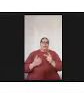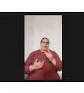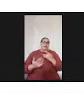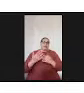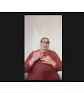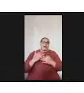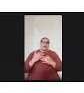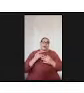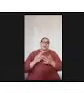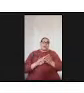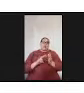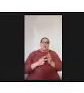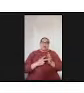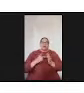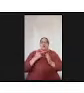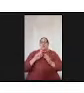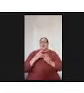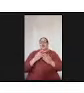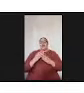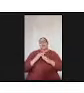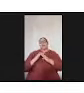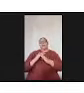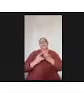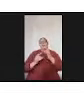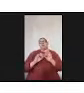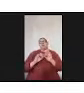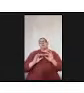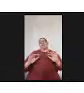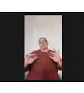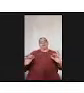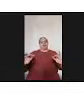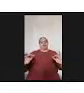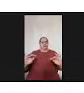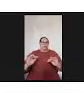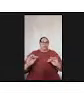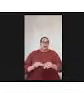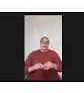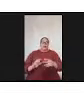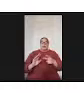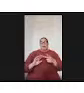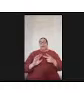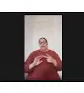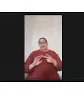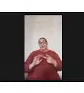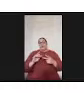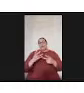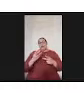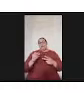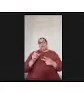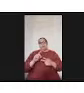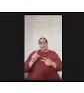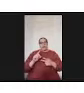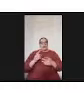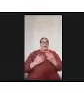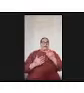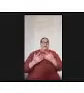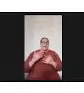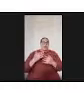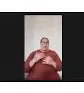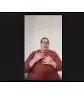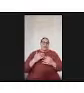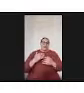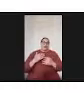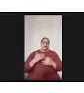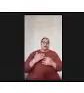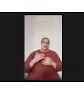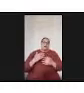able to prevent the fire to spread. Number two, you have firewalls that also preventing